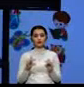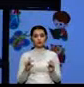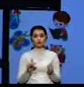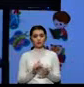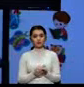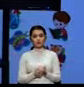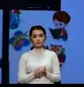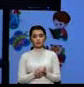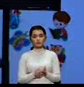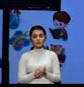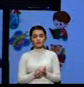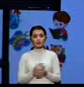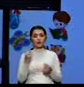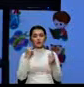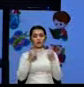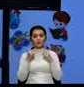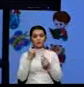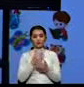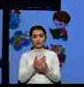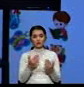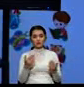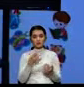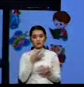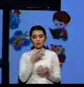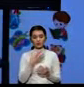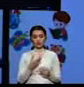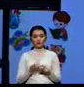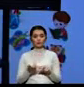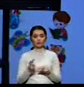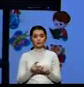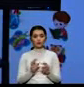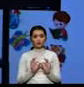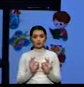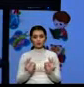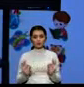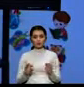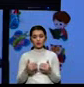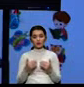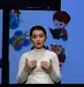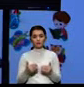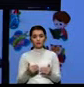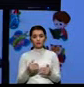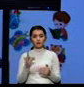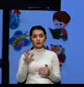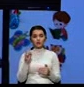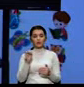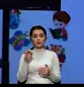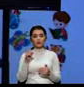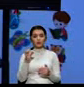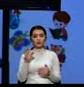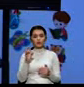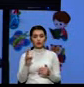bolajonlar, rivoyat sizga yoqdimi? Juda ham yaxshi. Demak, bu yerda Abu